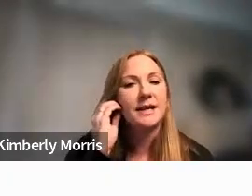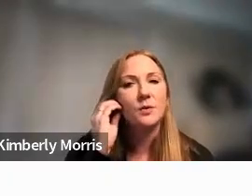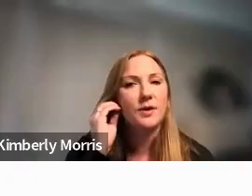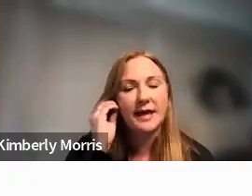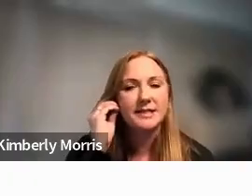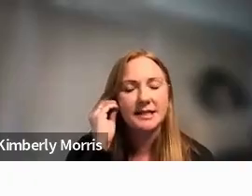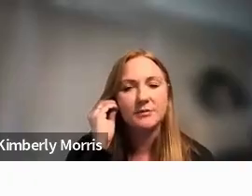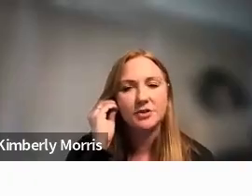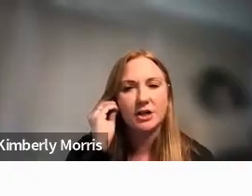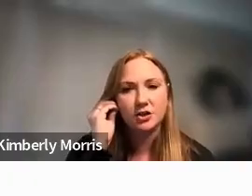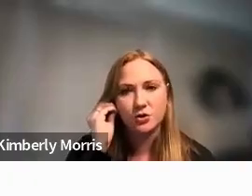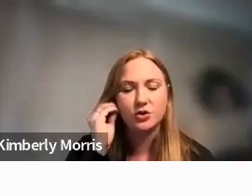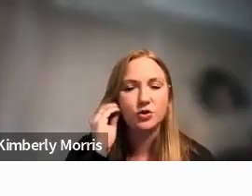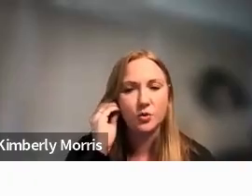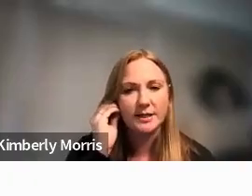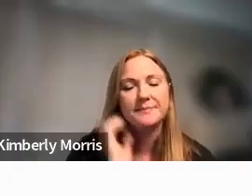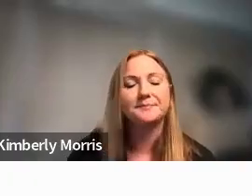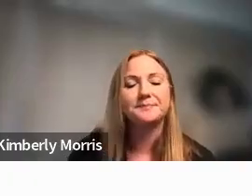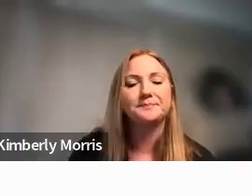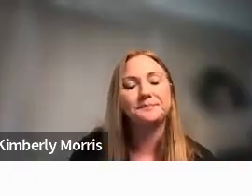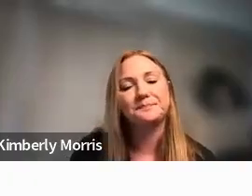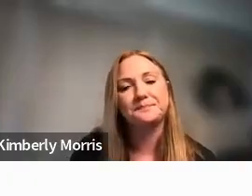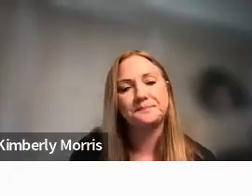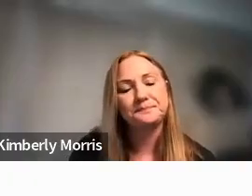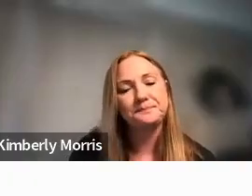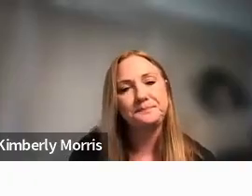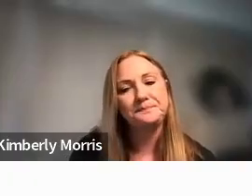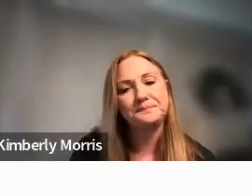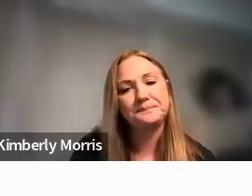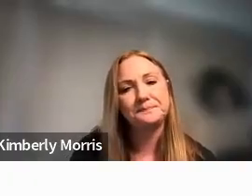what's happening with that TMJ joint.